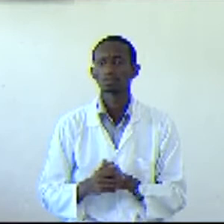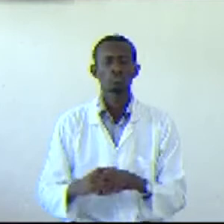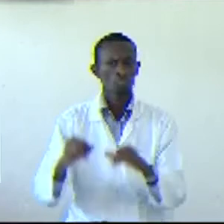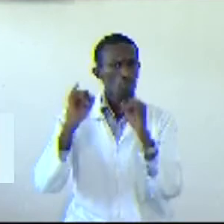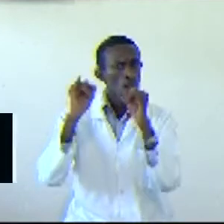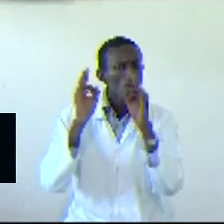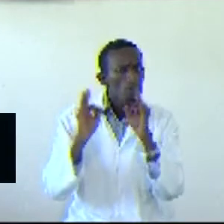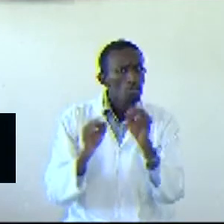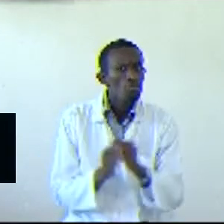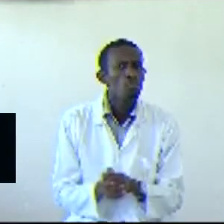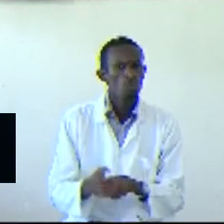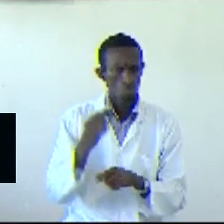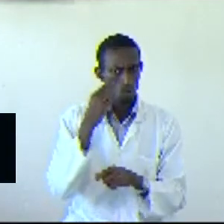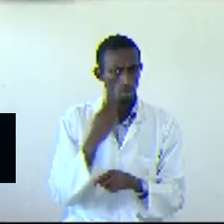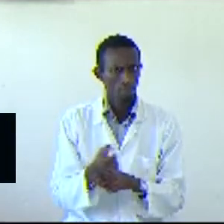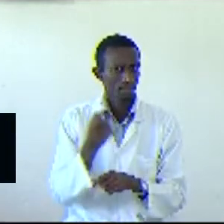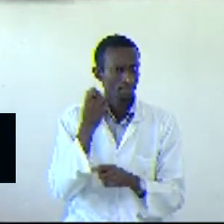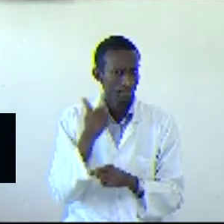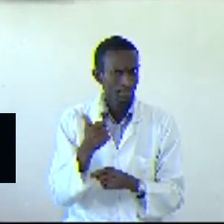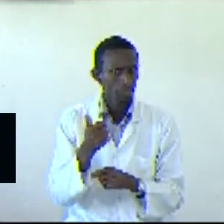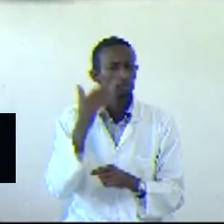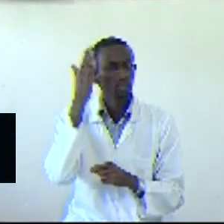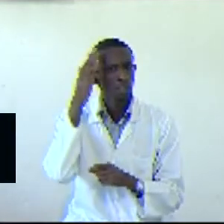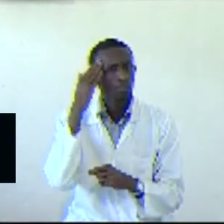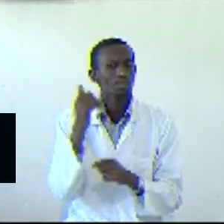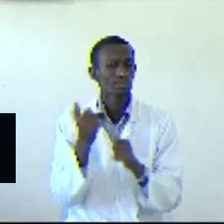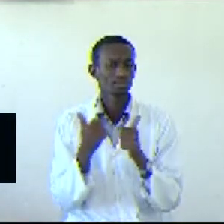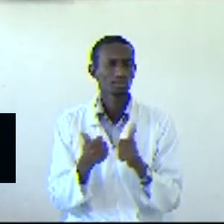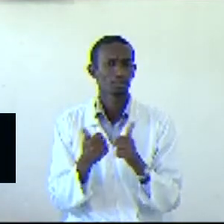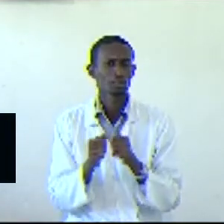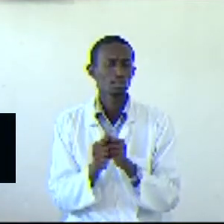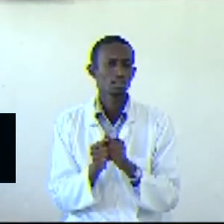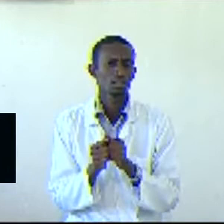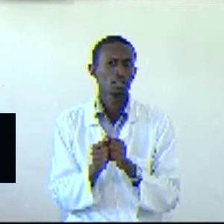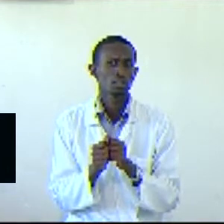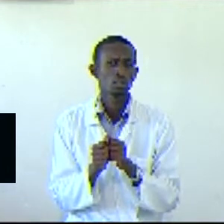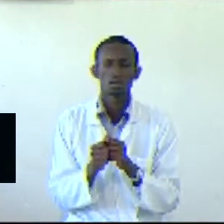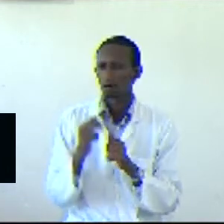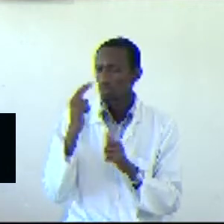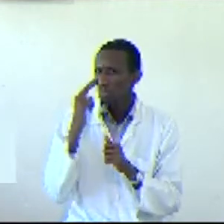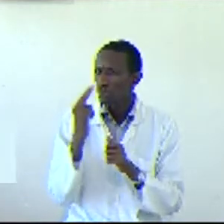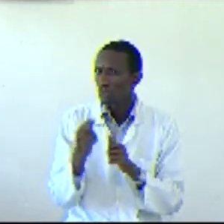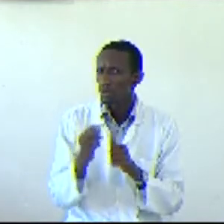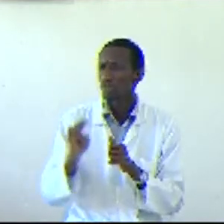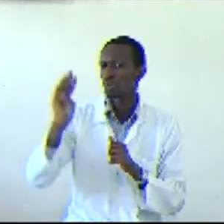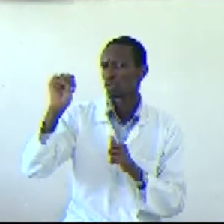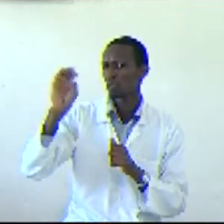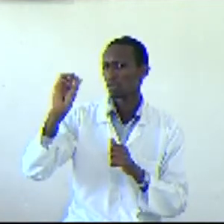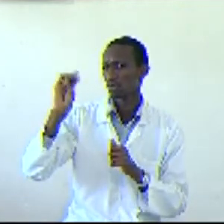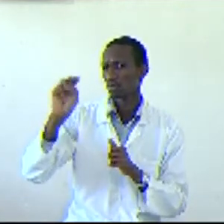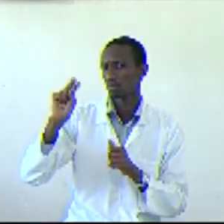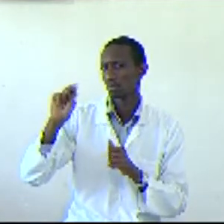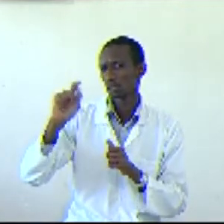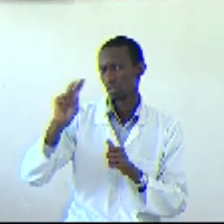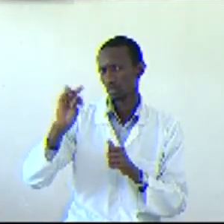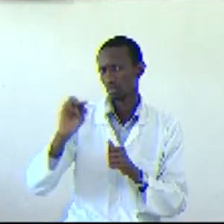we try now to understand what we have here, so we find out that the momentum is going to